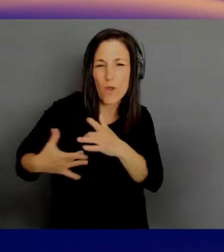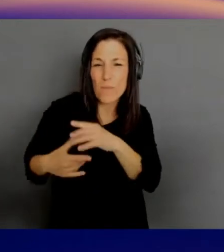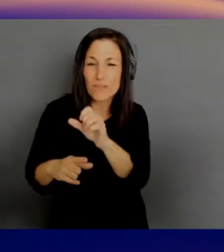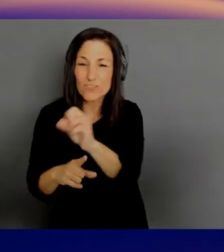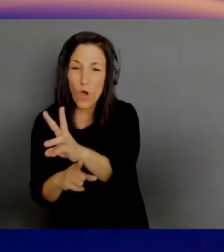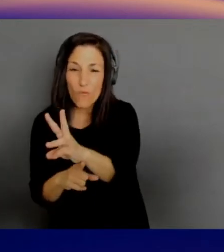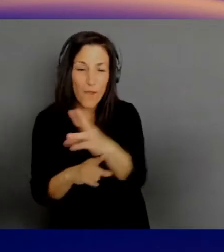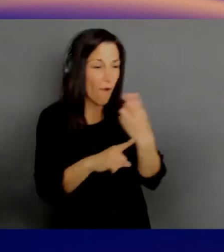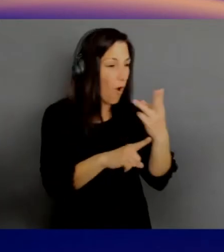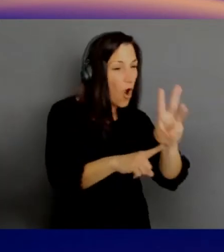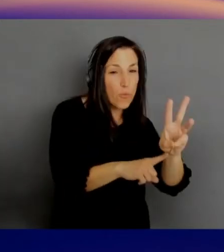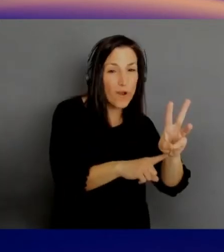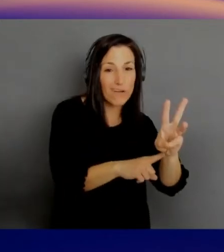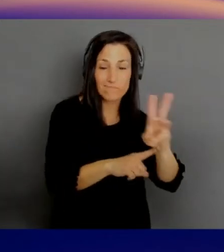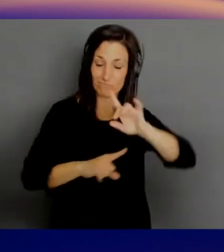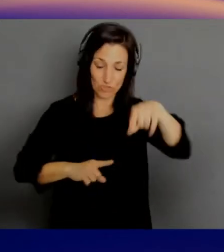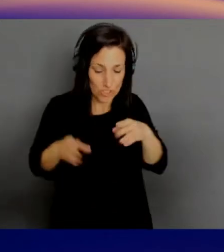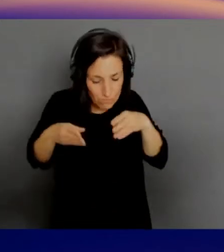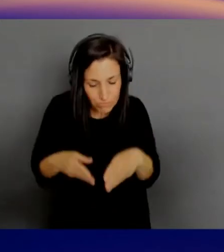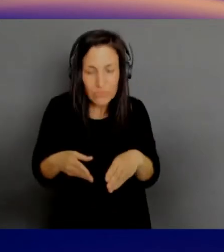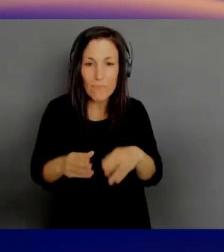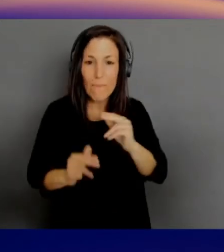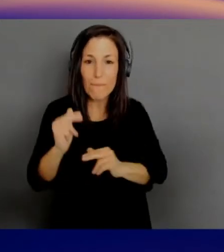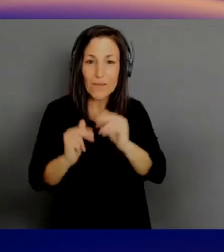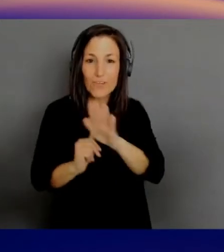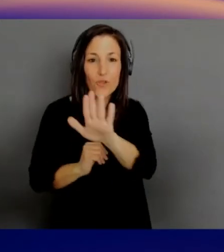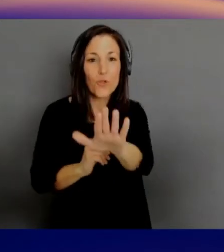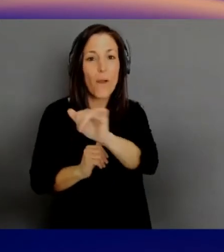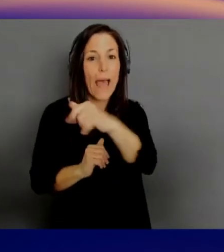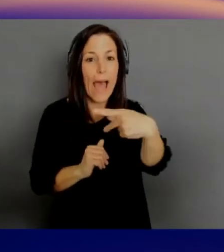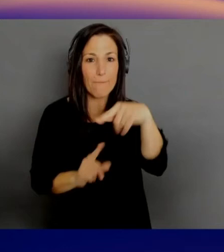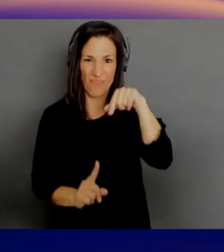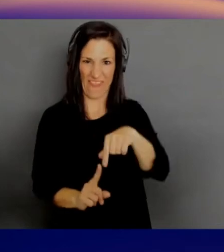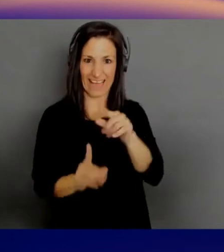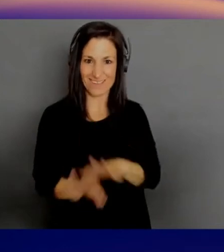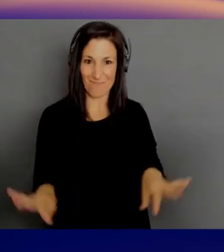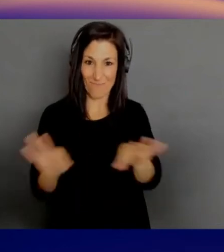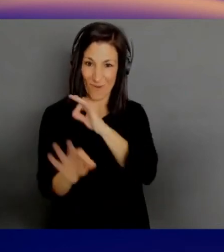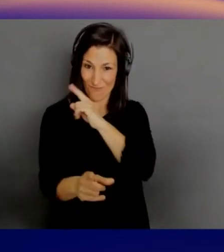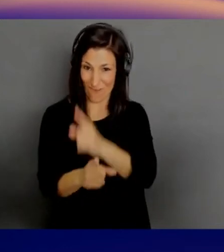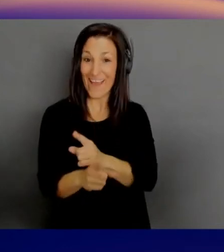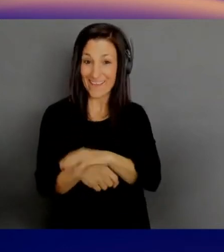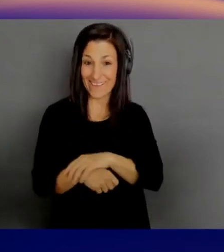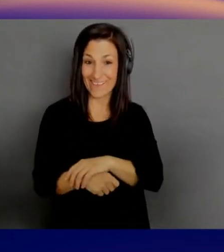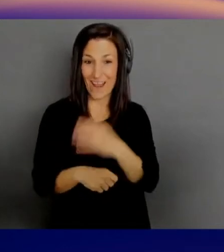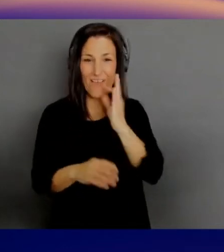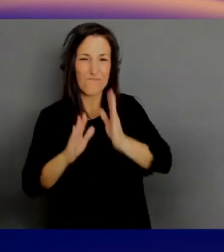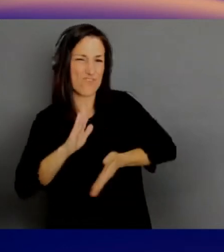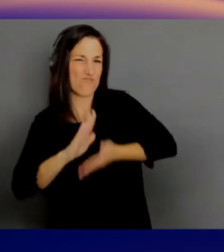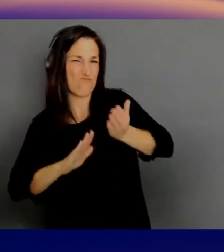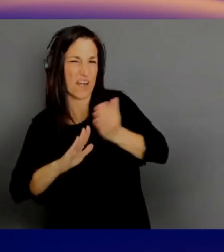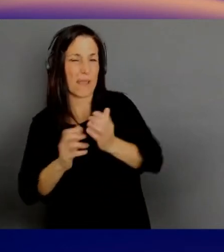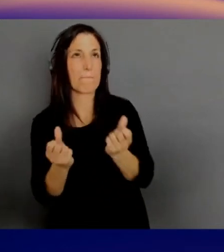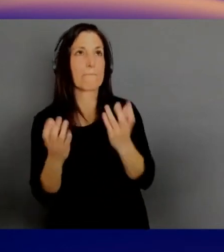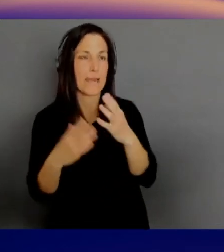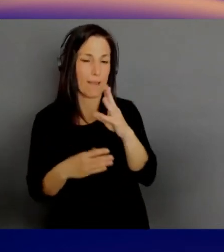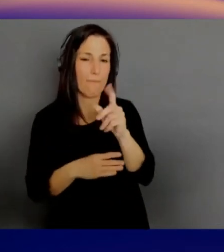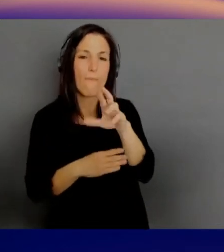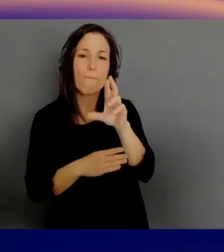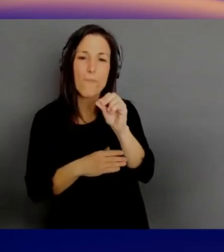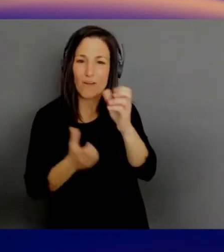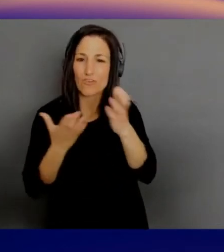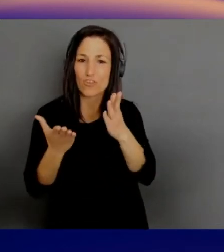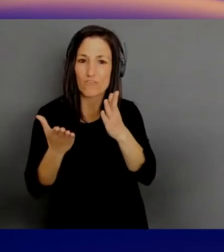right? Because that is very important, right? Let's say you are running a lot of microservices, right? Where they are very critical to